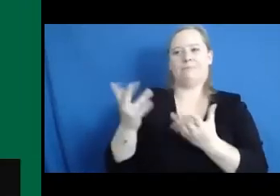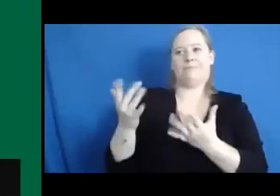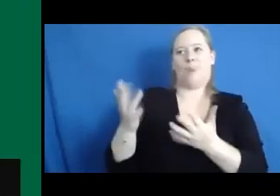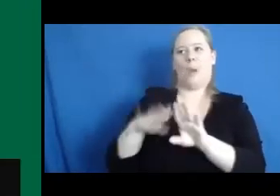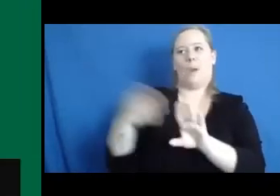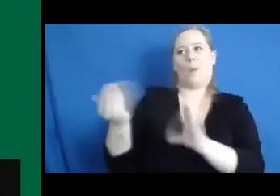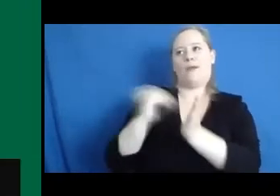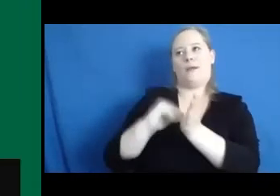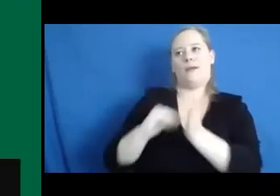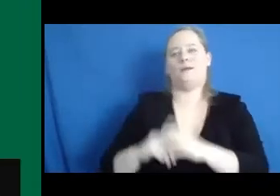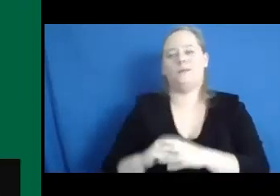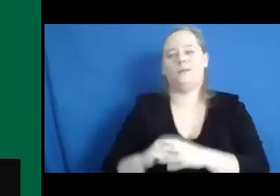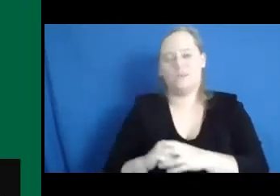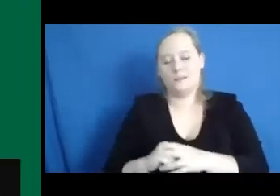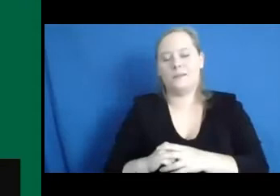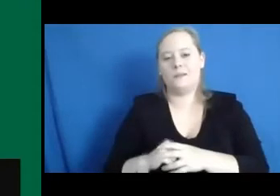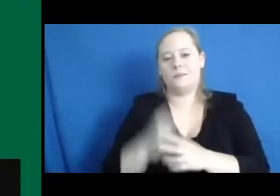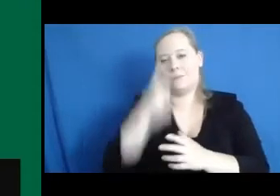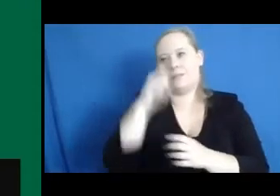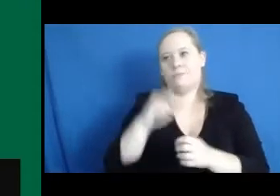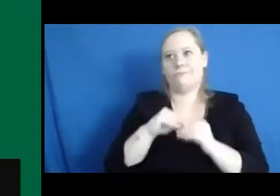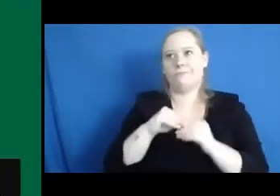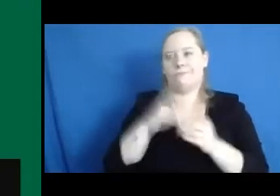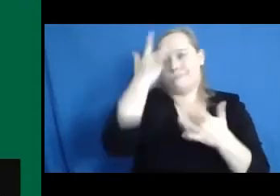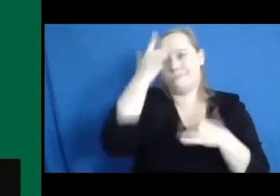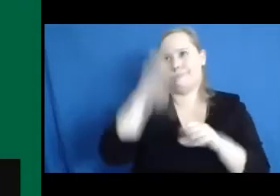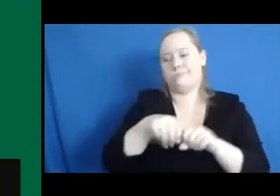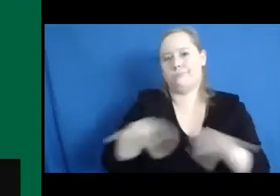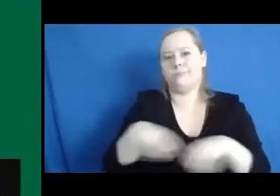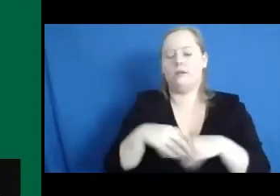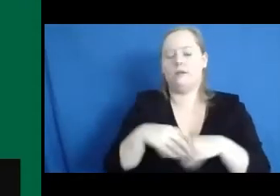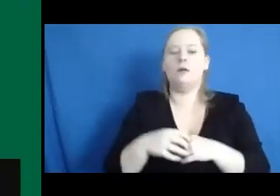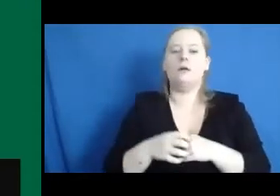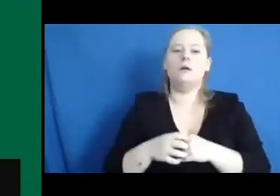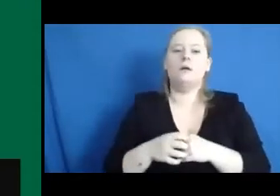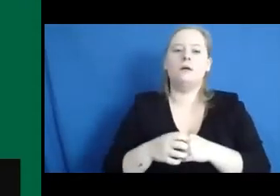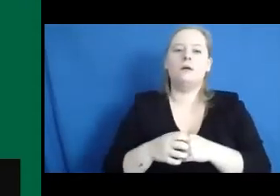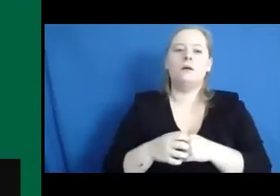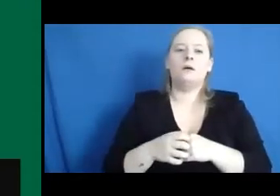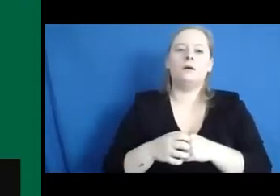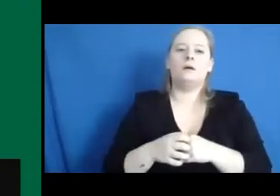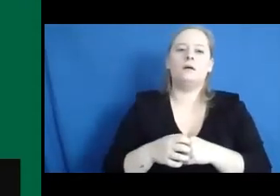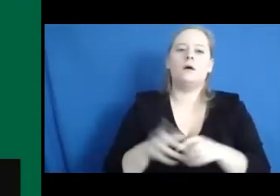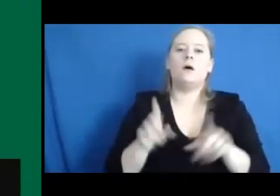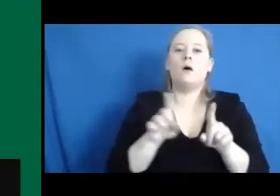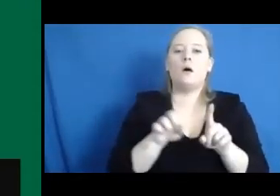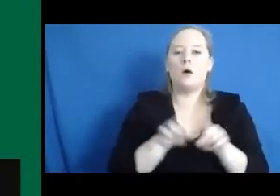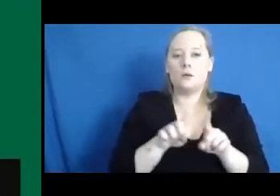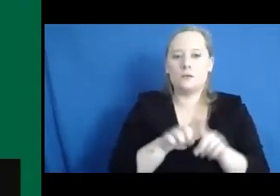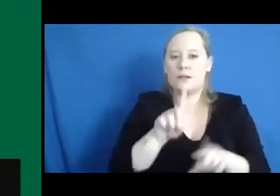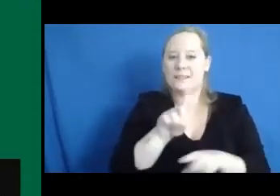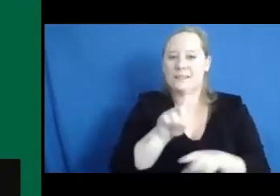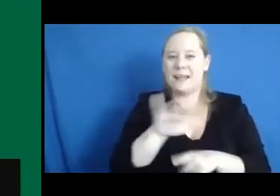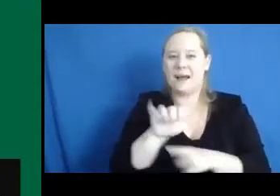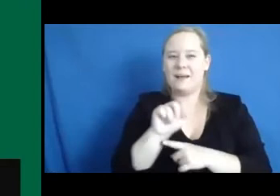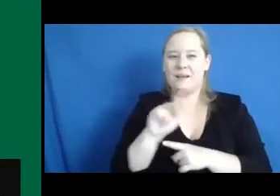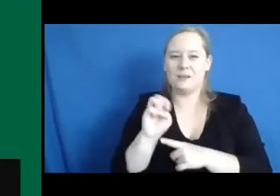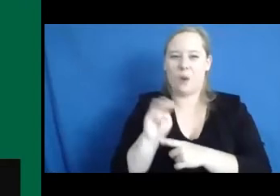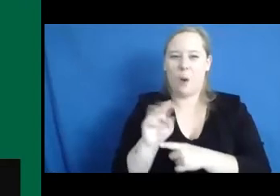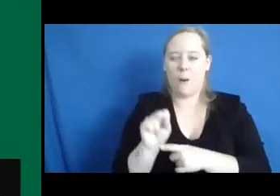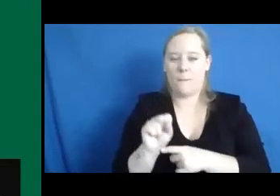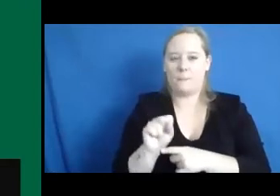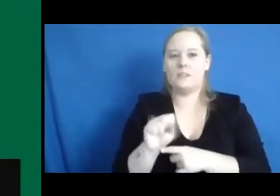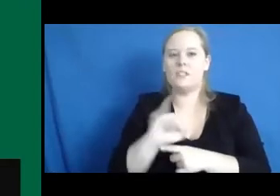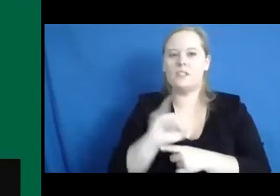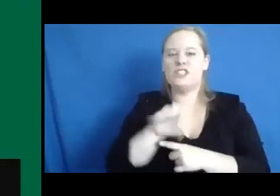this pandemic. And then the last results slide here is about diatoms. And so this is work that Jeb and